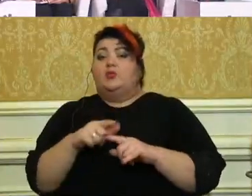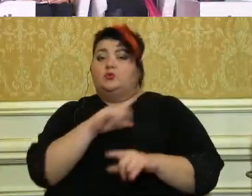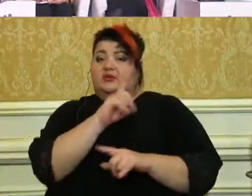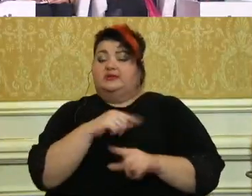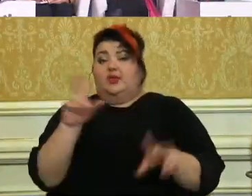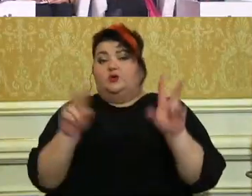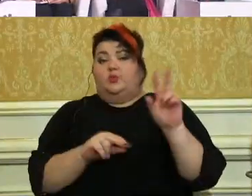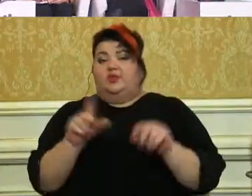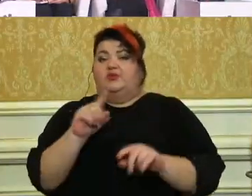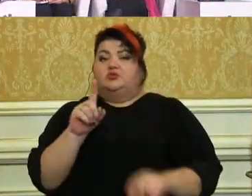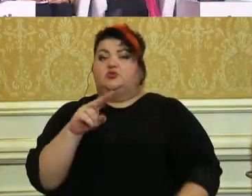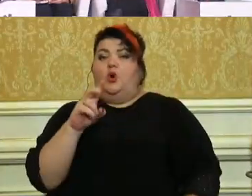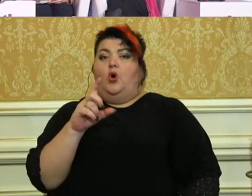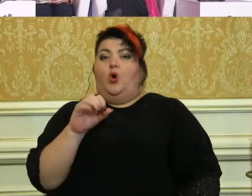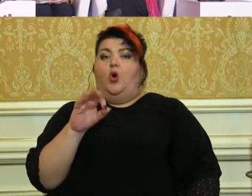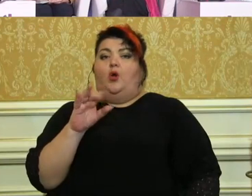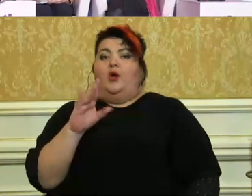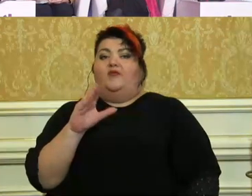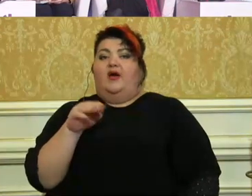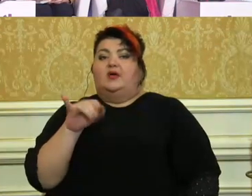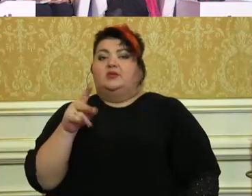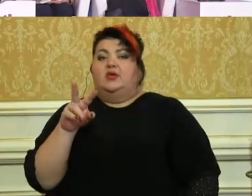that Ukraine will do it as well.